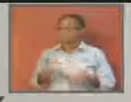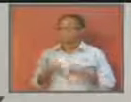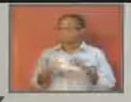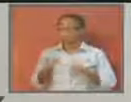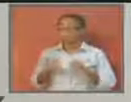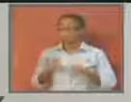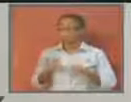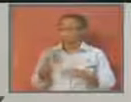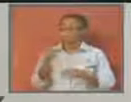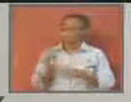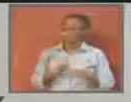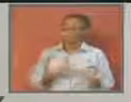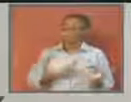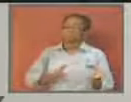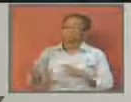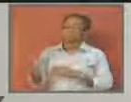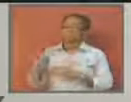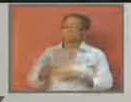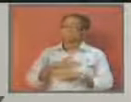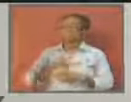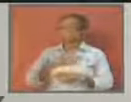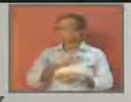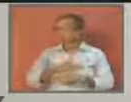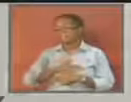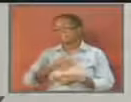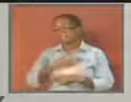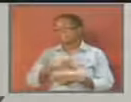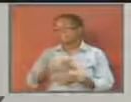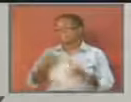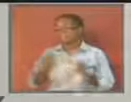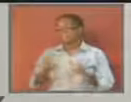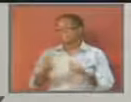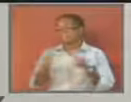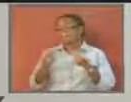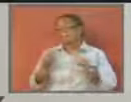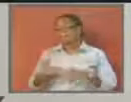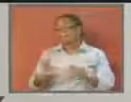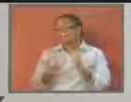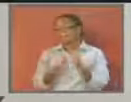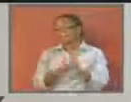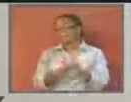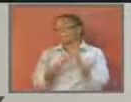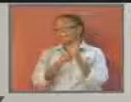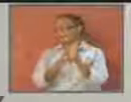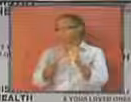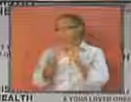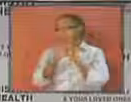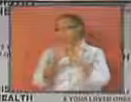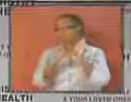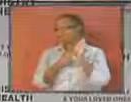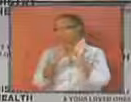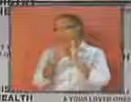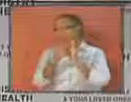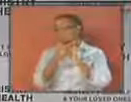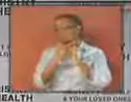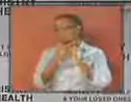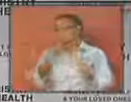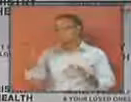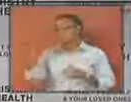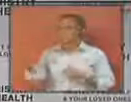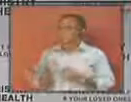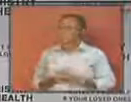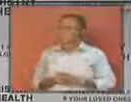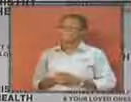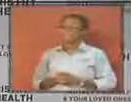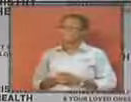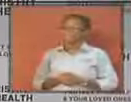please try to adhere to the procedures that we are laid out. And just to close, if you can send